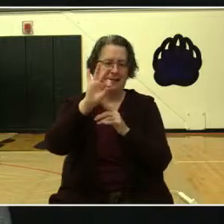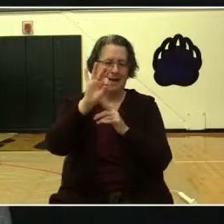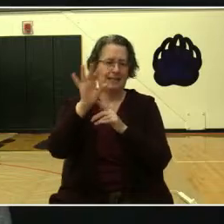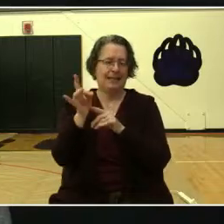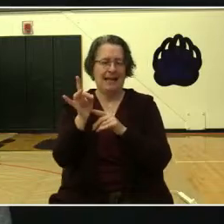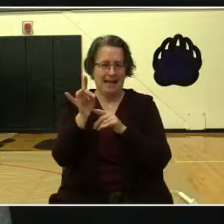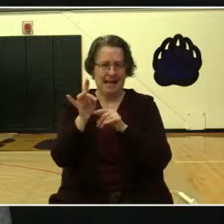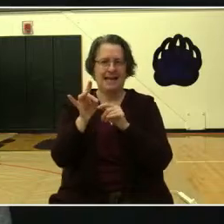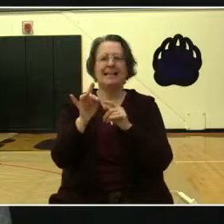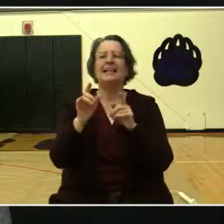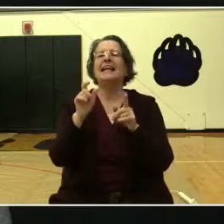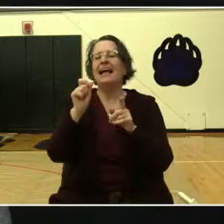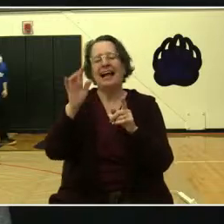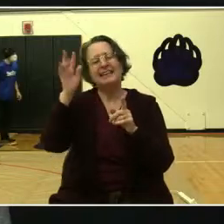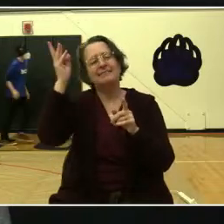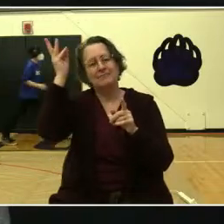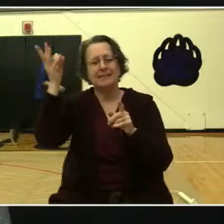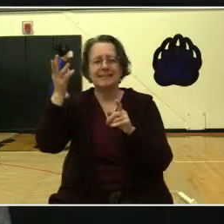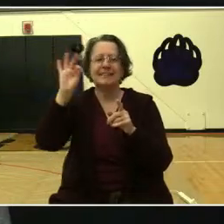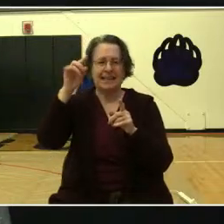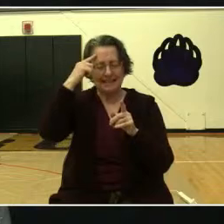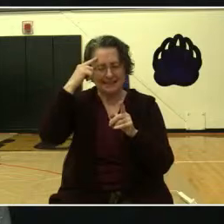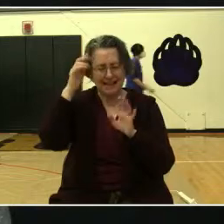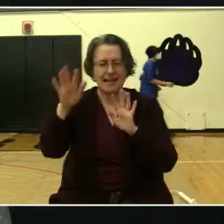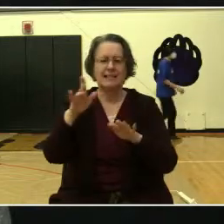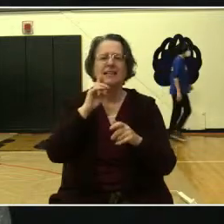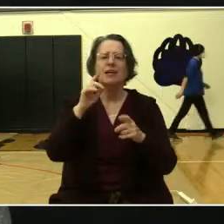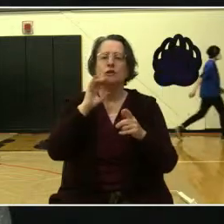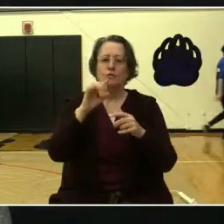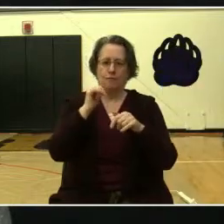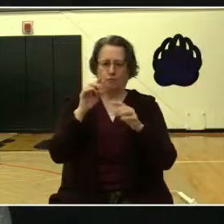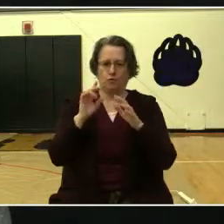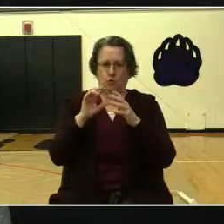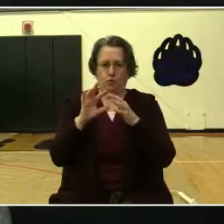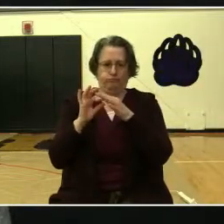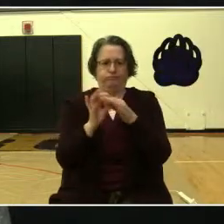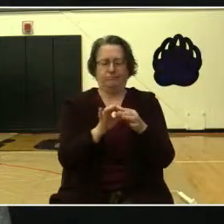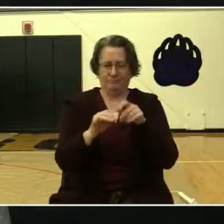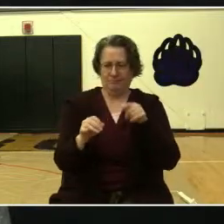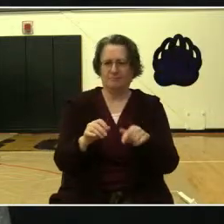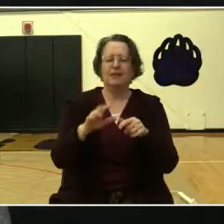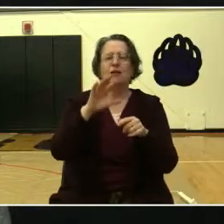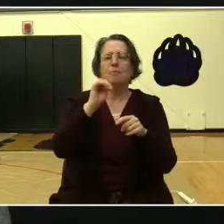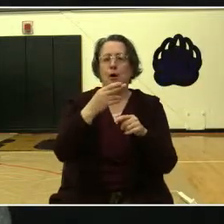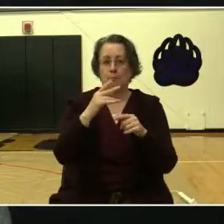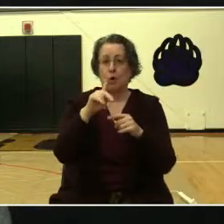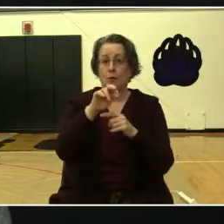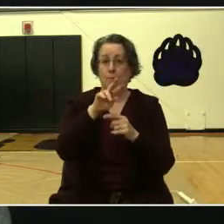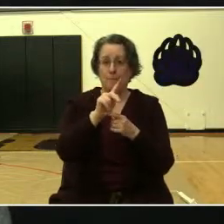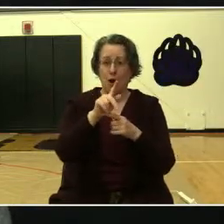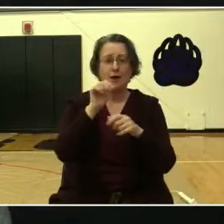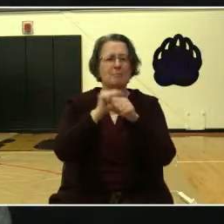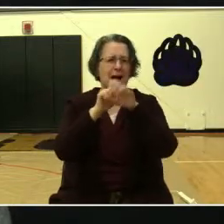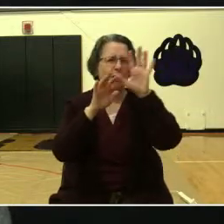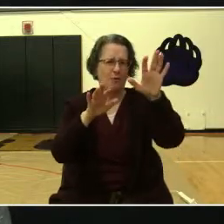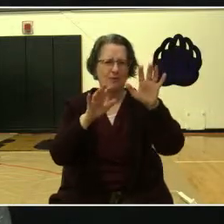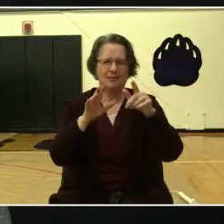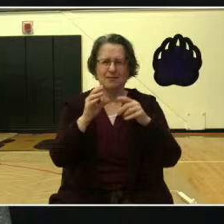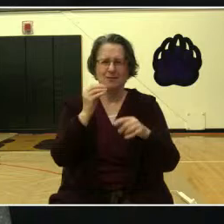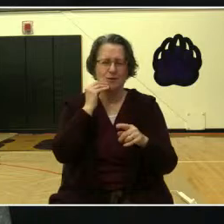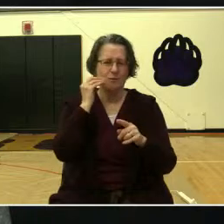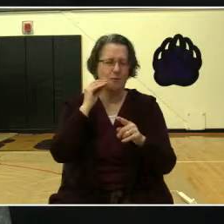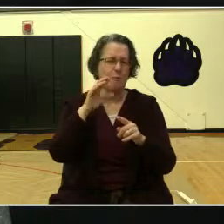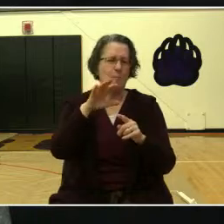Home Park special benefit assessment task District as approved by town meeting March 24th 2007 and has